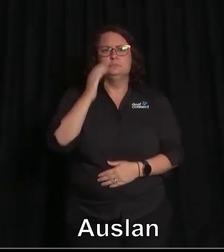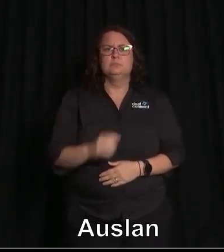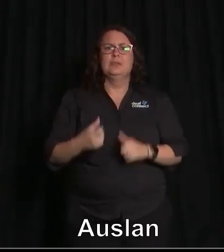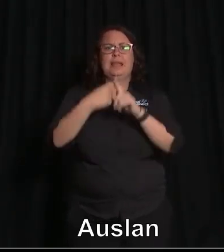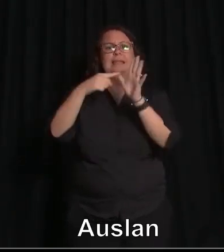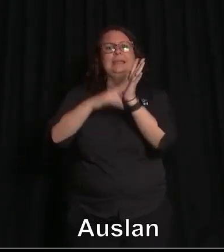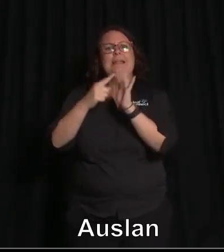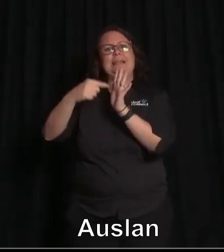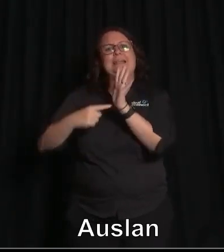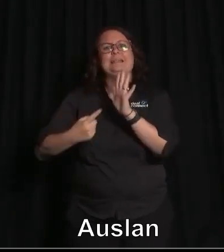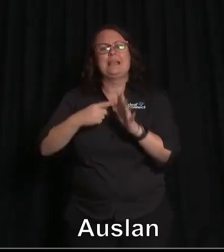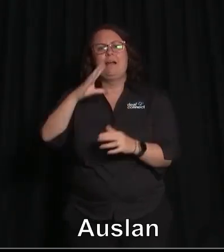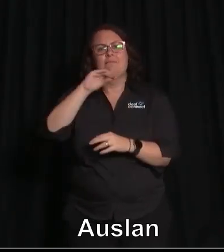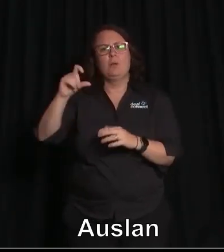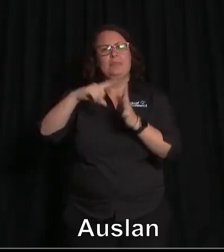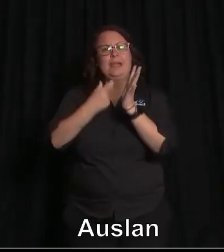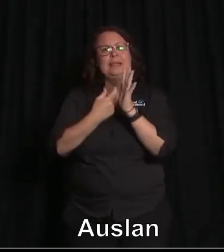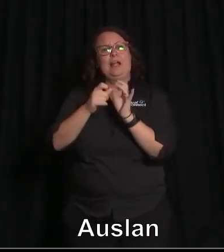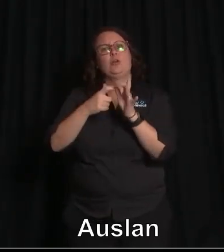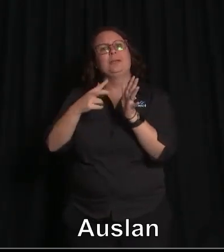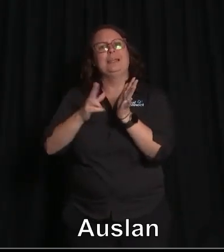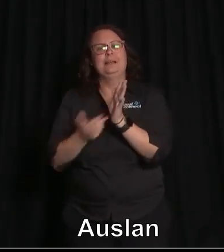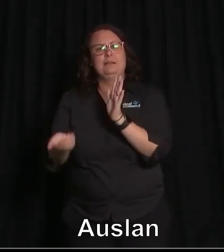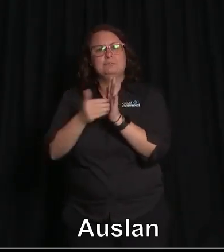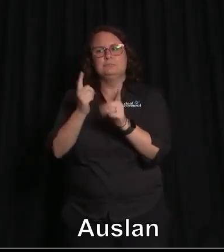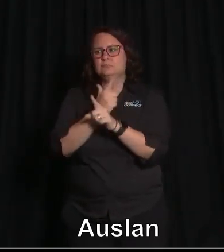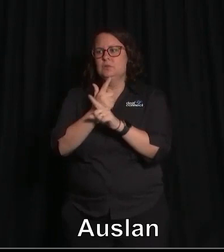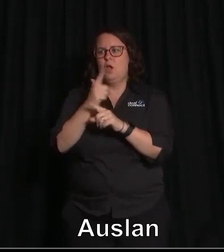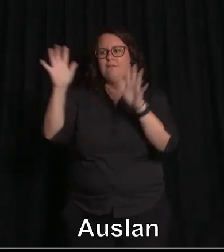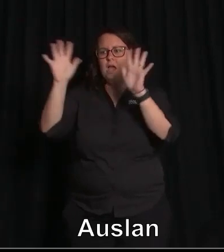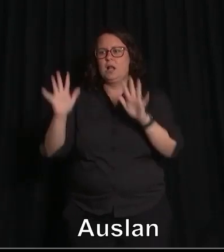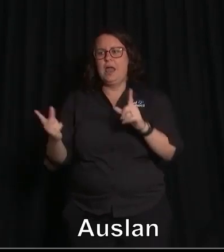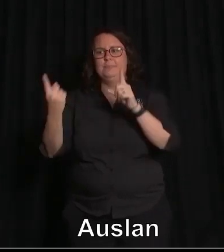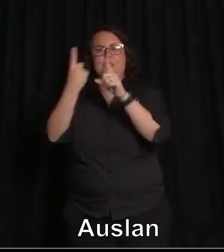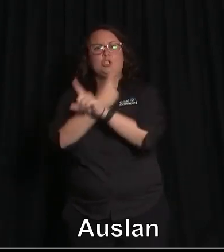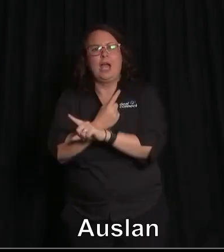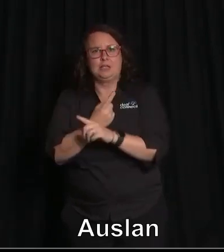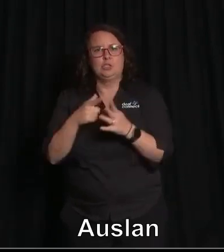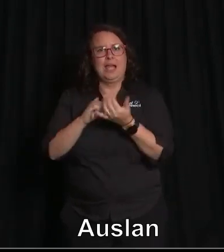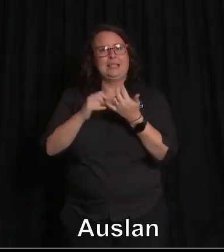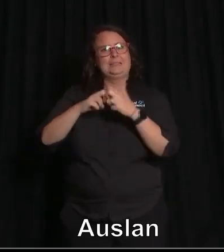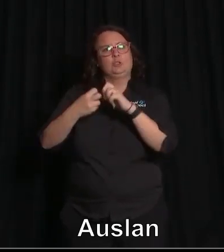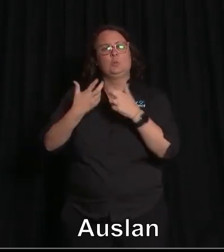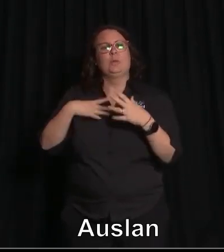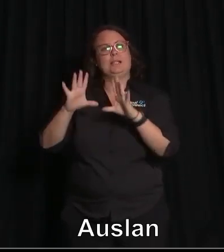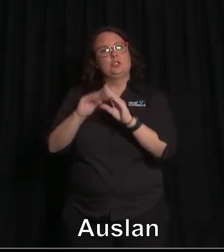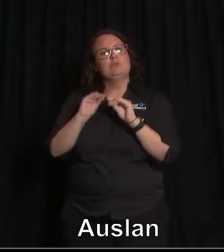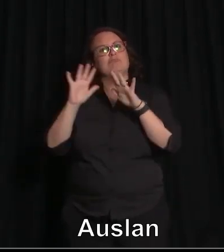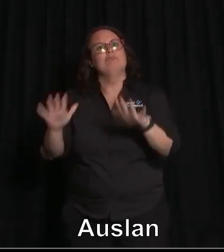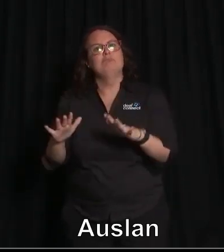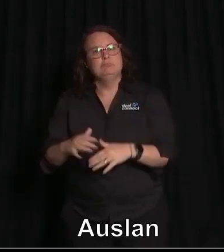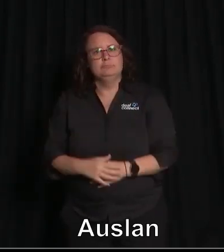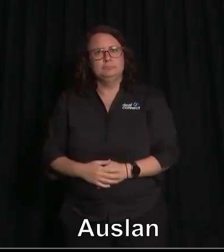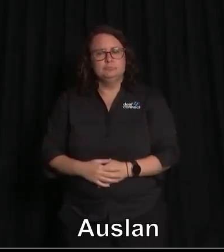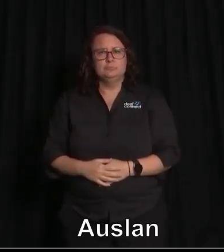from the Caribbean checks in from there with climate change as one of the issues that we must deal with as vulnerable people,